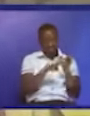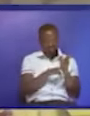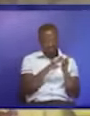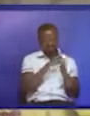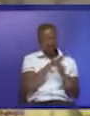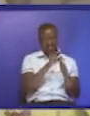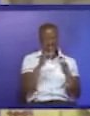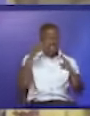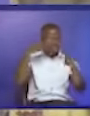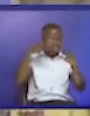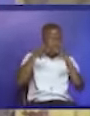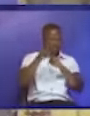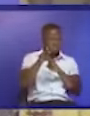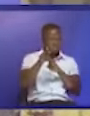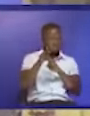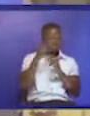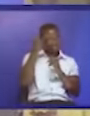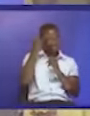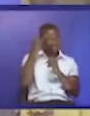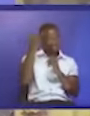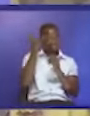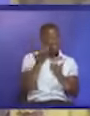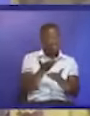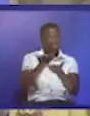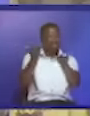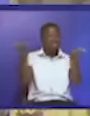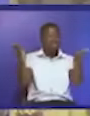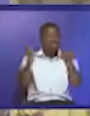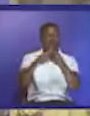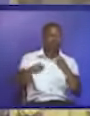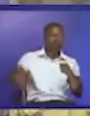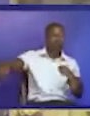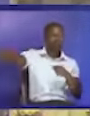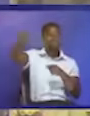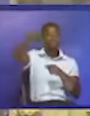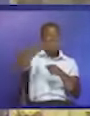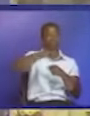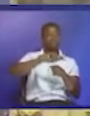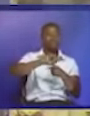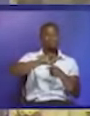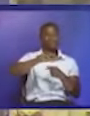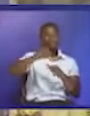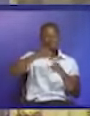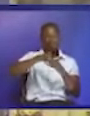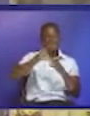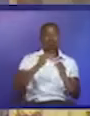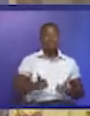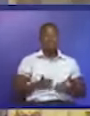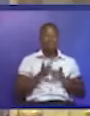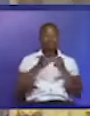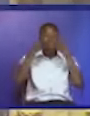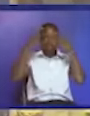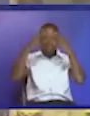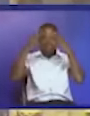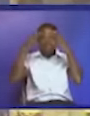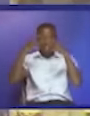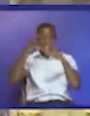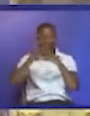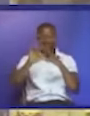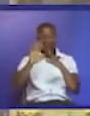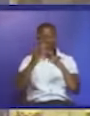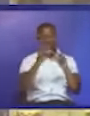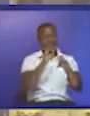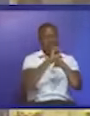prophetic perspectives to the happenings around our lives, the happenings around our